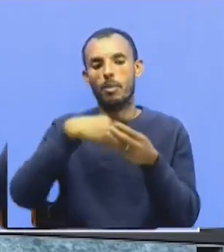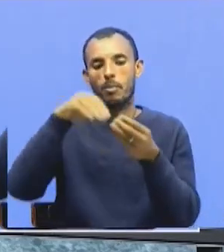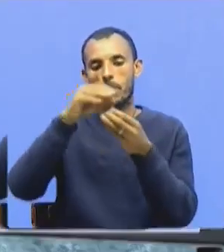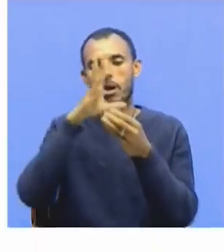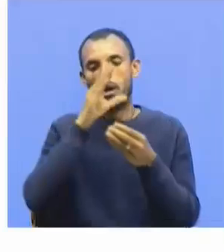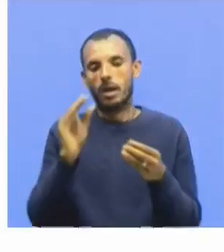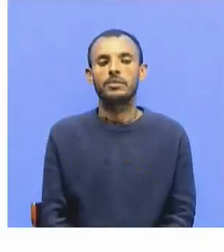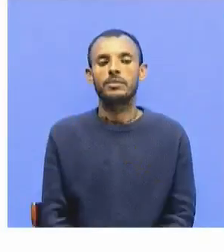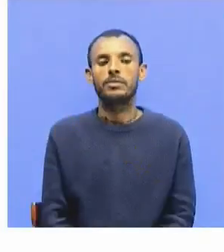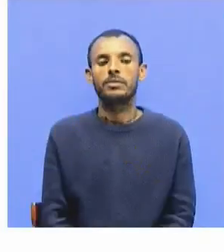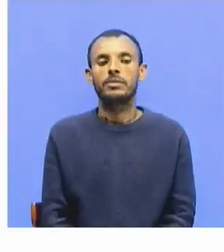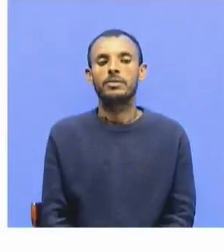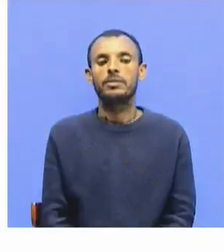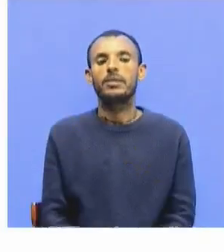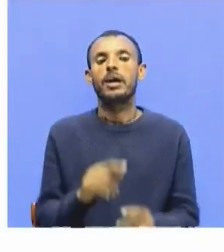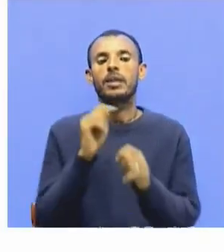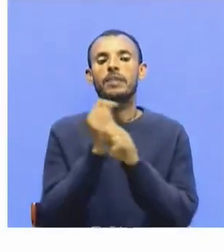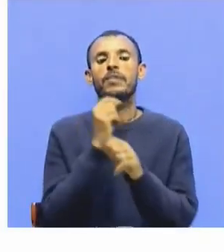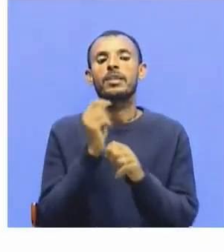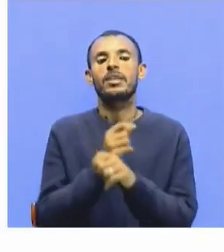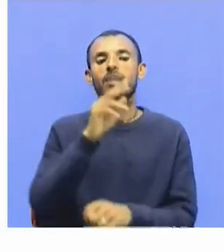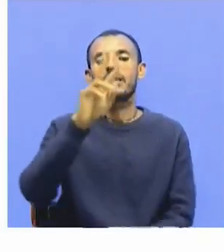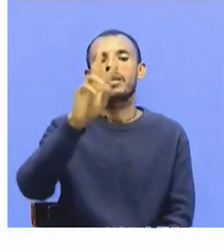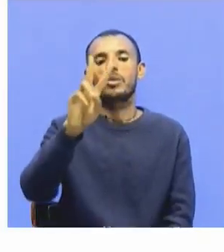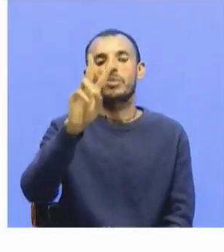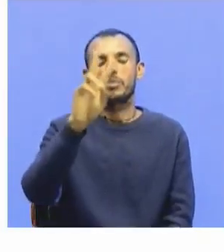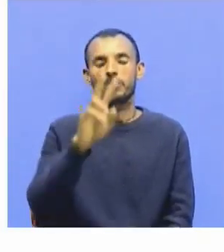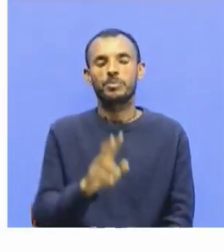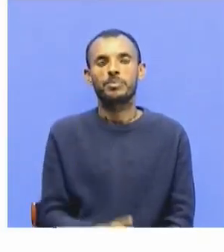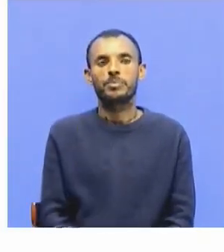practice together. Activity 2.